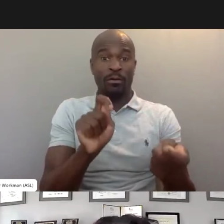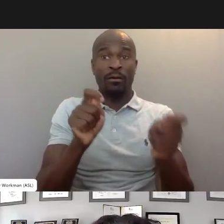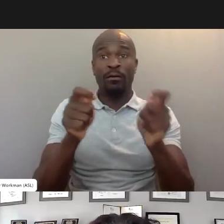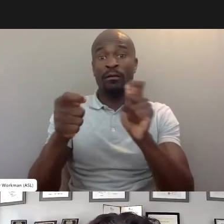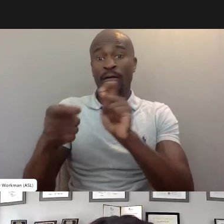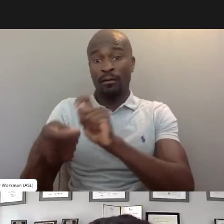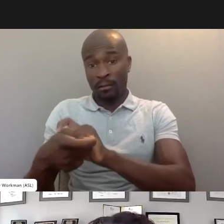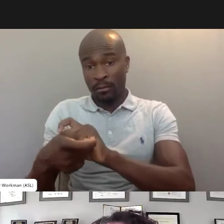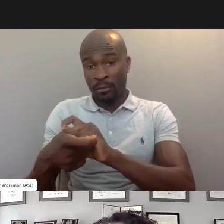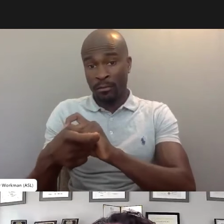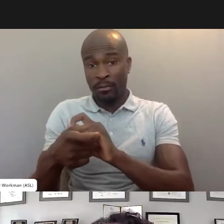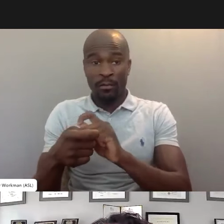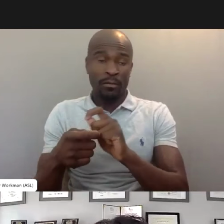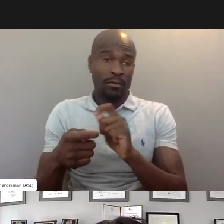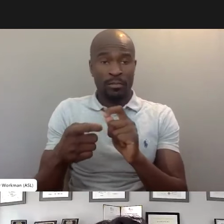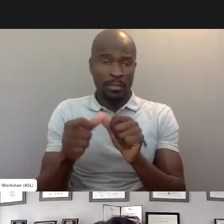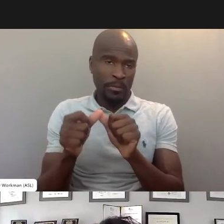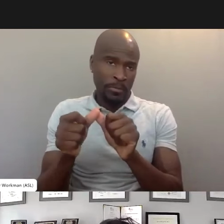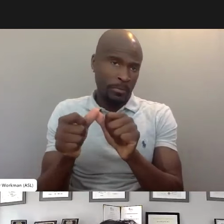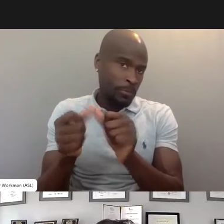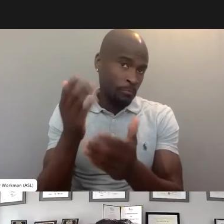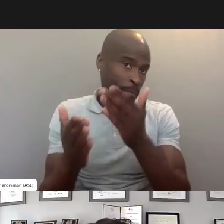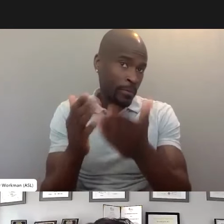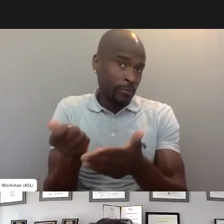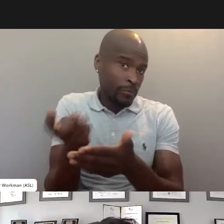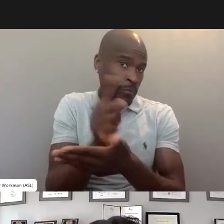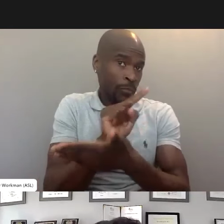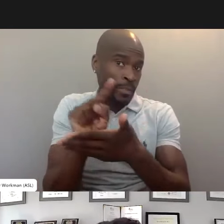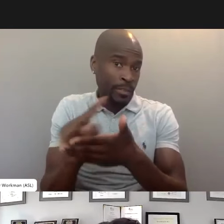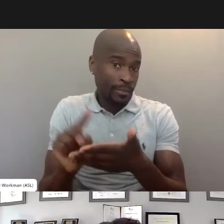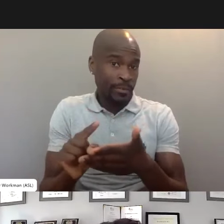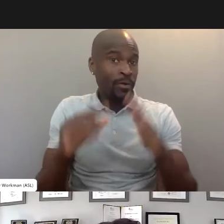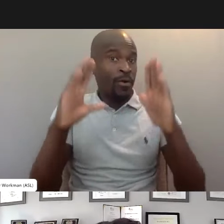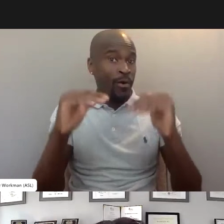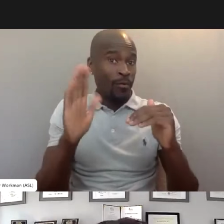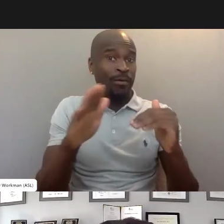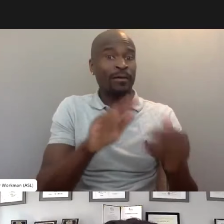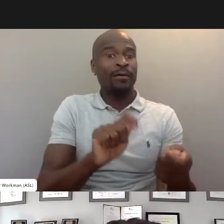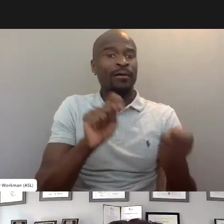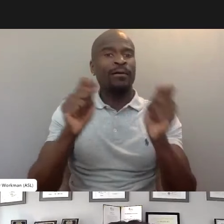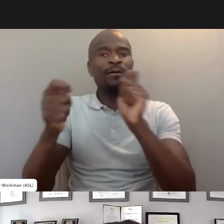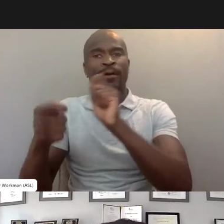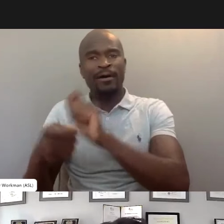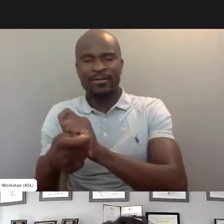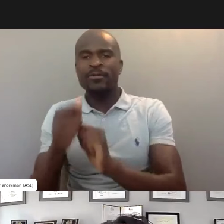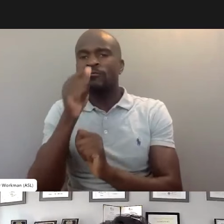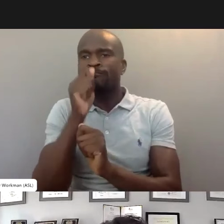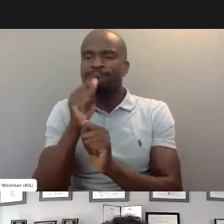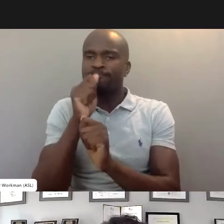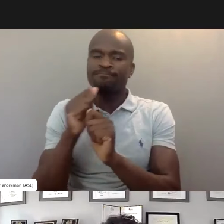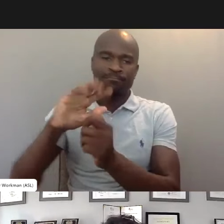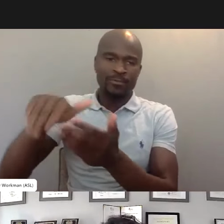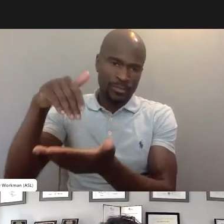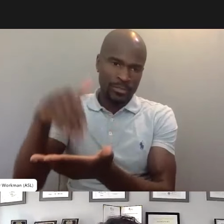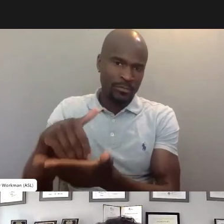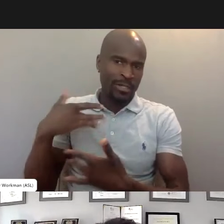and ongoing for several weeks. And then hopefully then it might transition into what's called a resiliency center, which is usually established within that first year at some